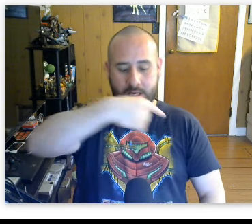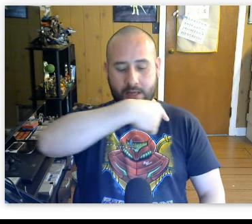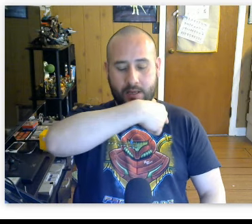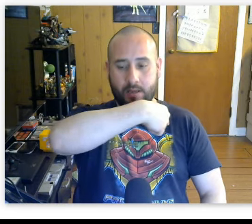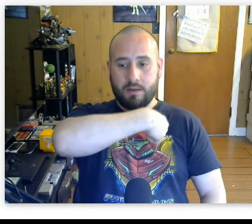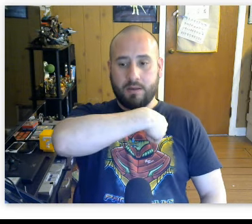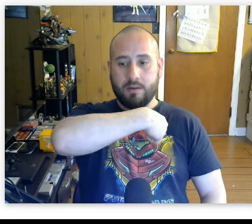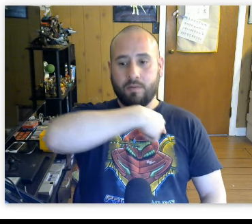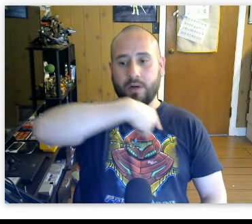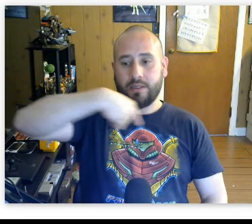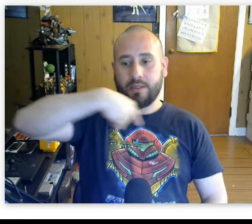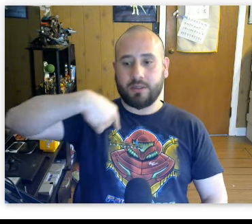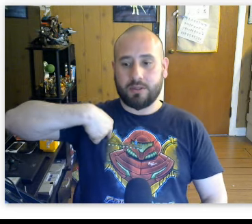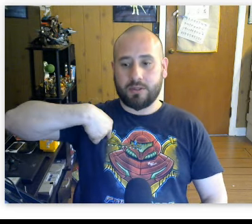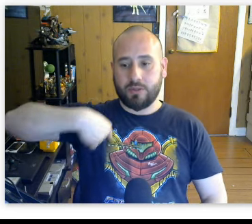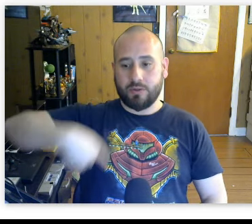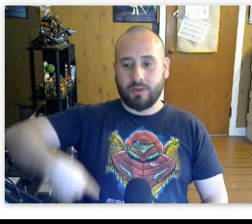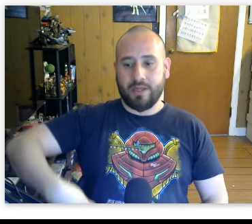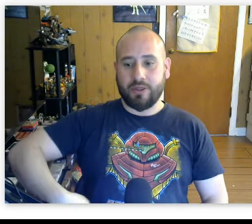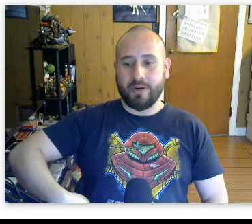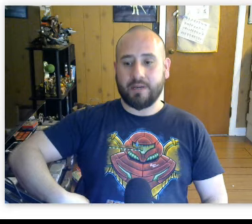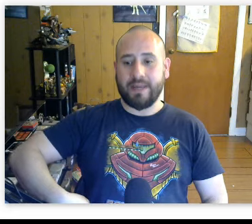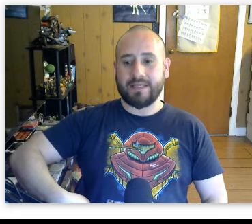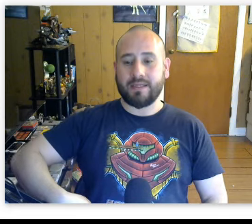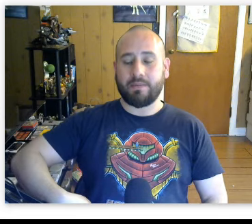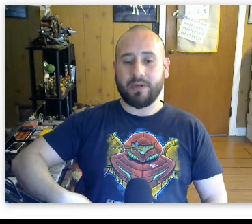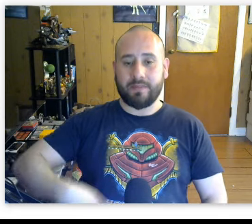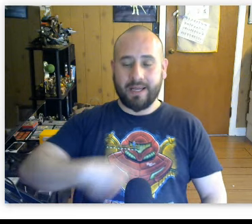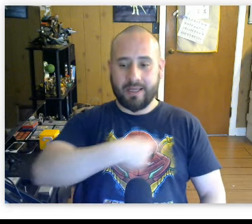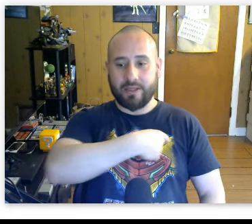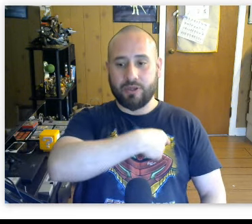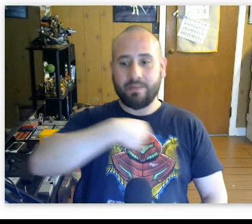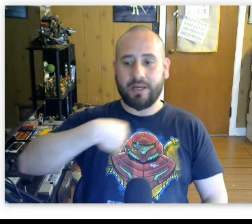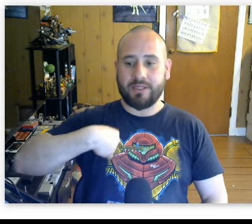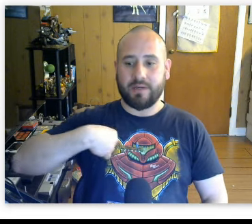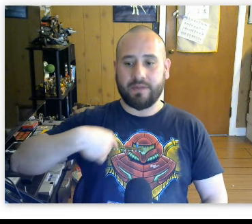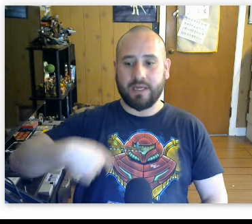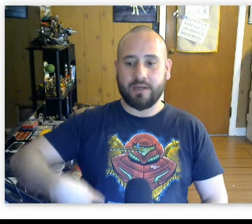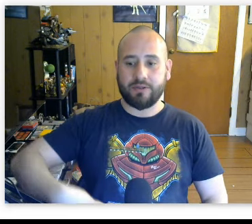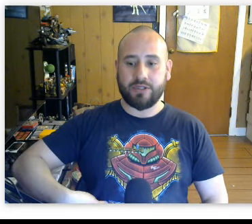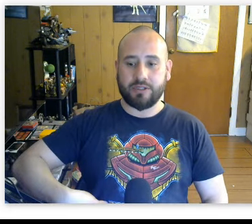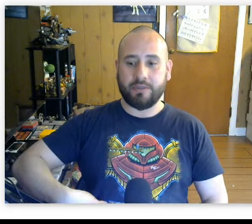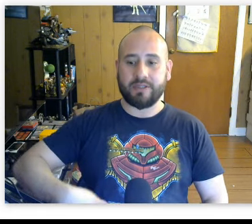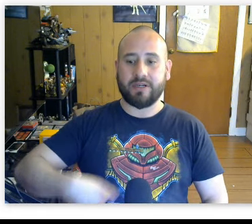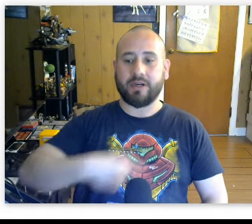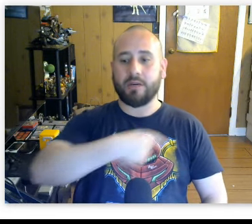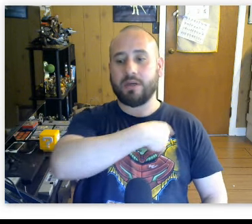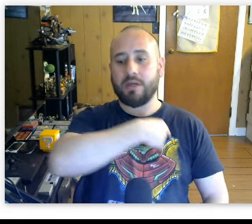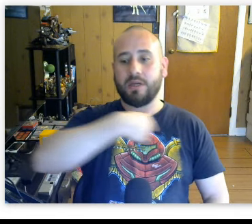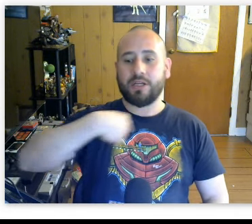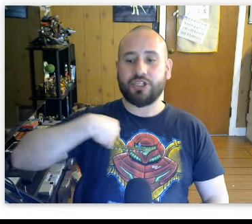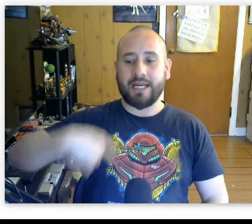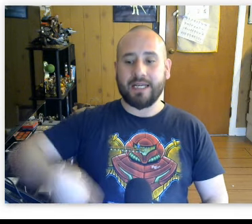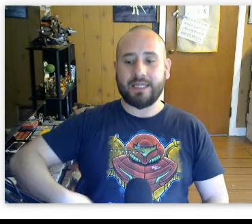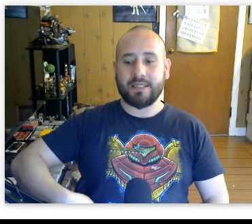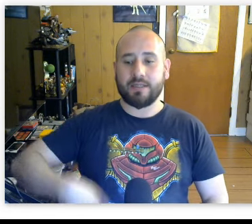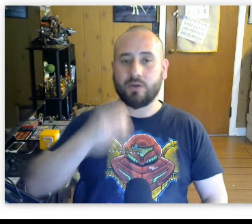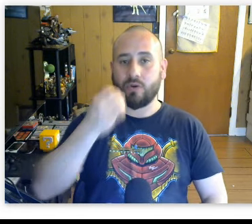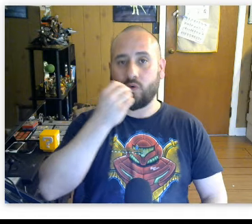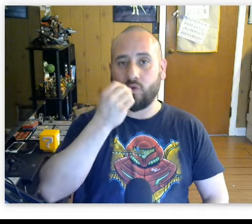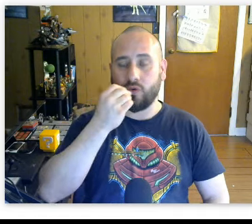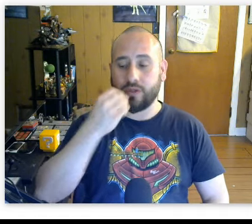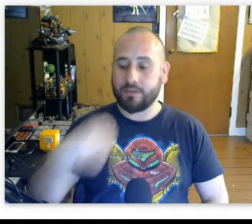one, one, two, and three. You're basically making the three buttons of the traditional military garb.